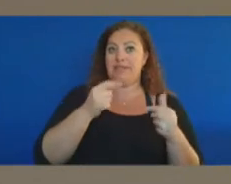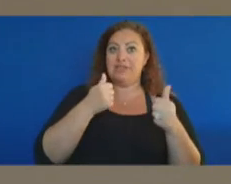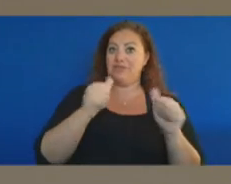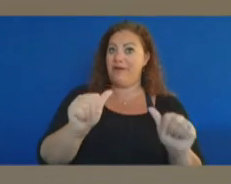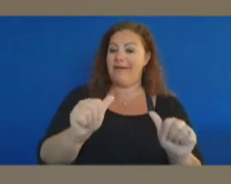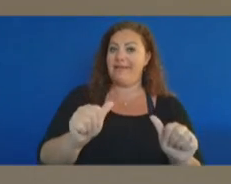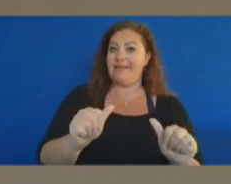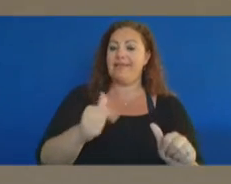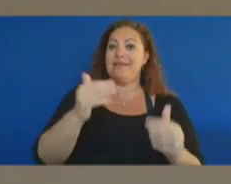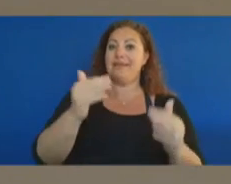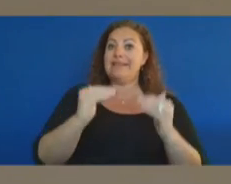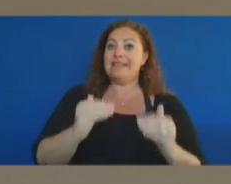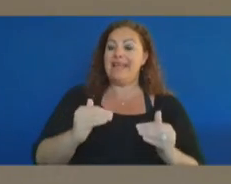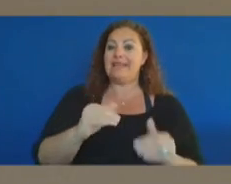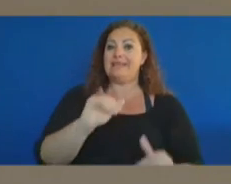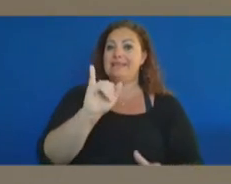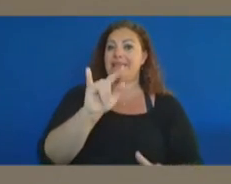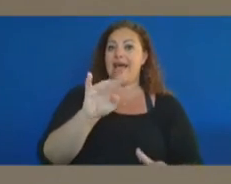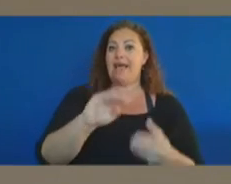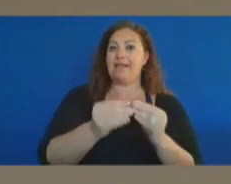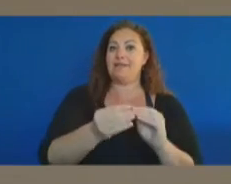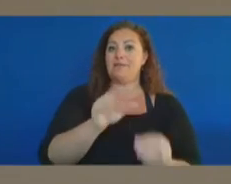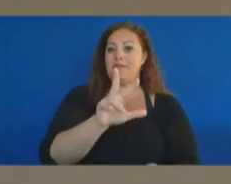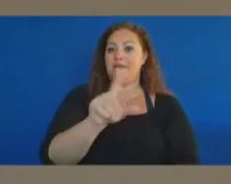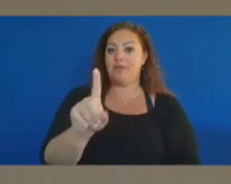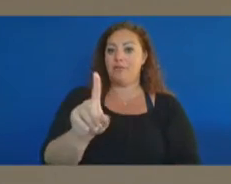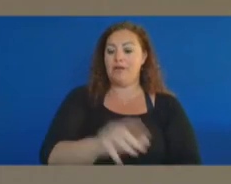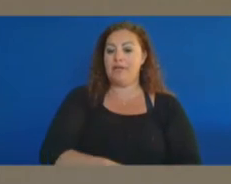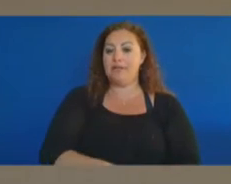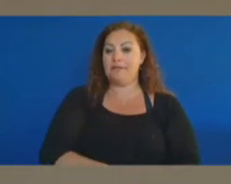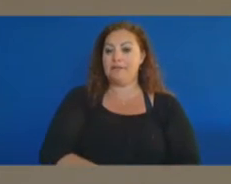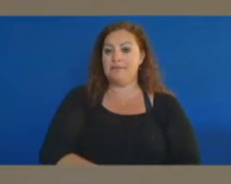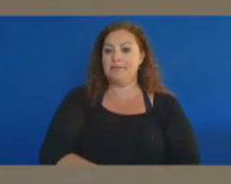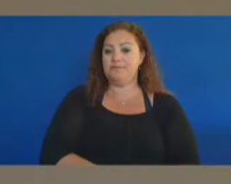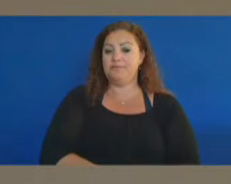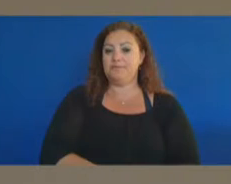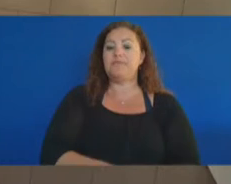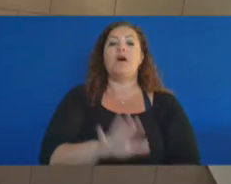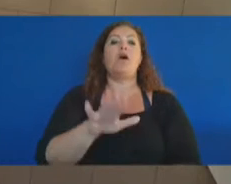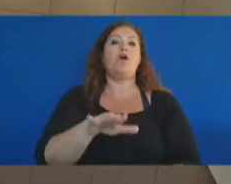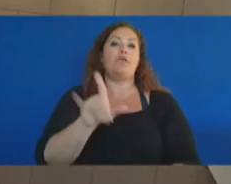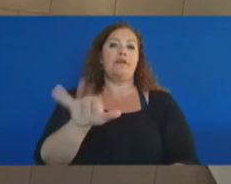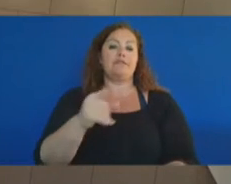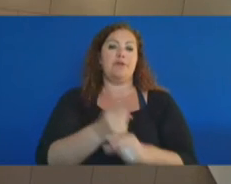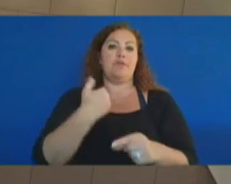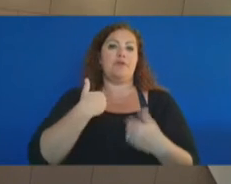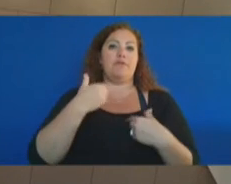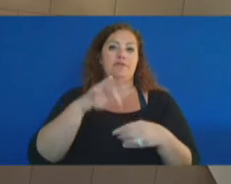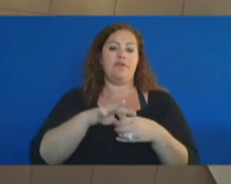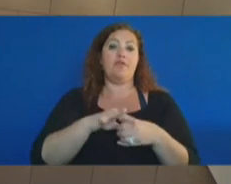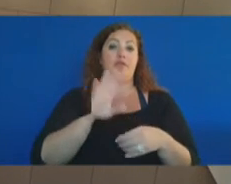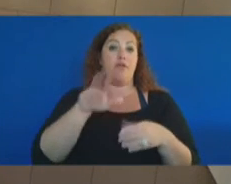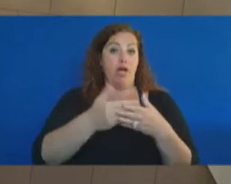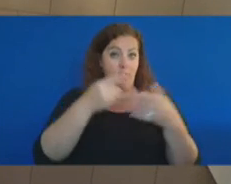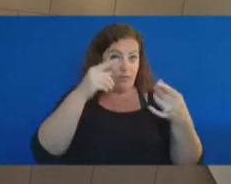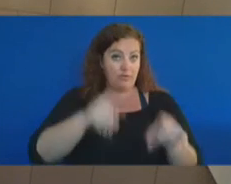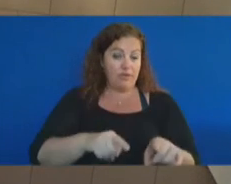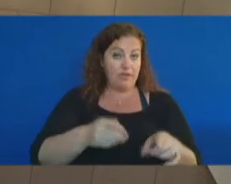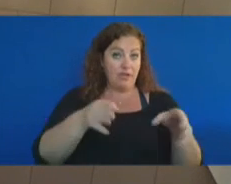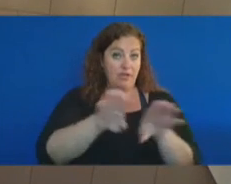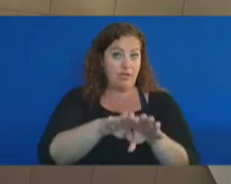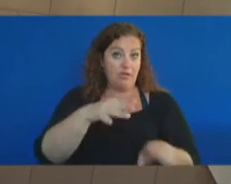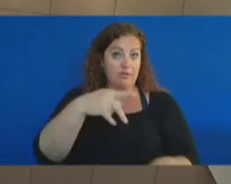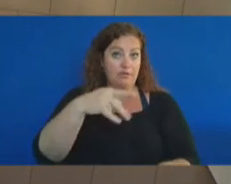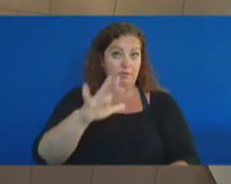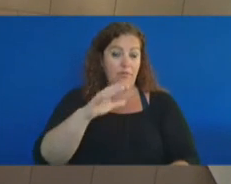go to the next one item 31 May I'm sorry we have to vote all in favor of closing the public hearing please raise your